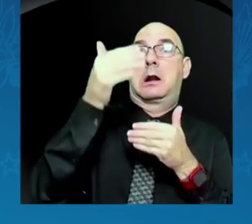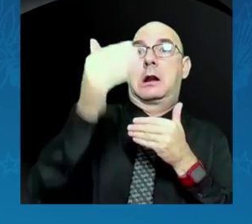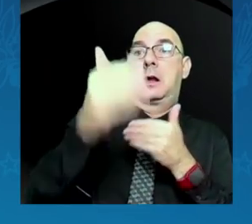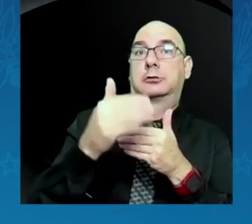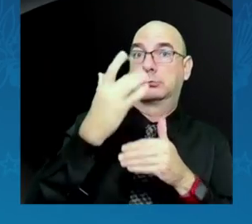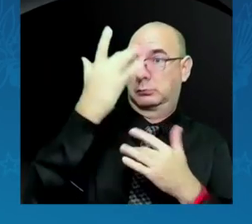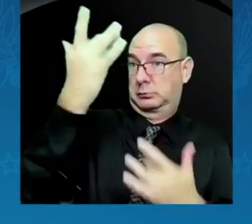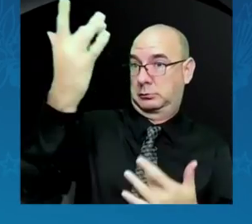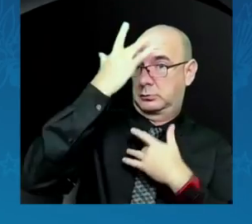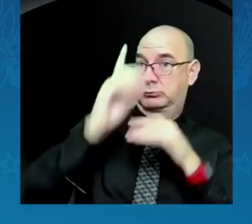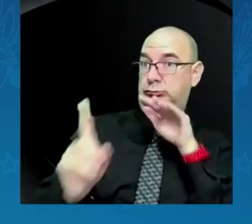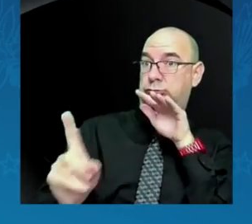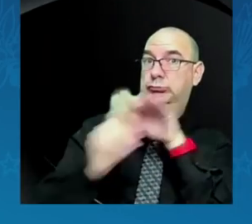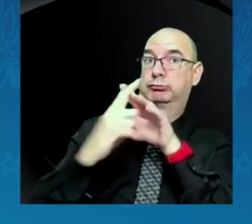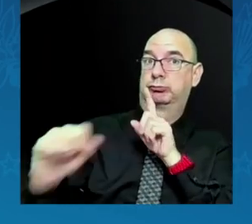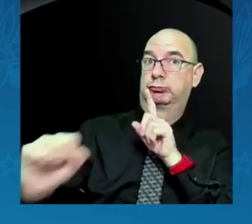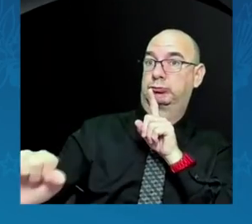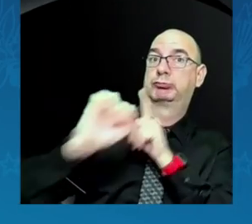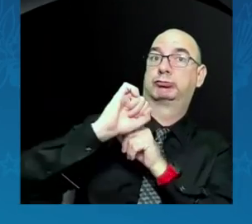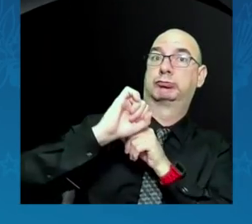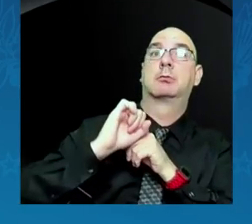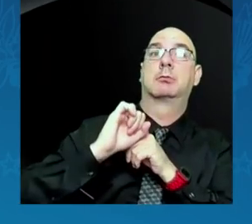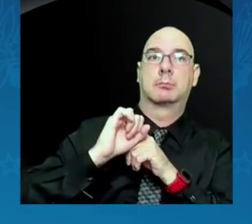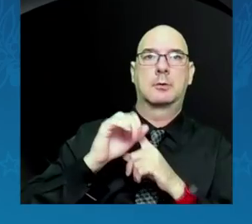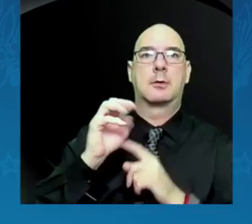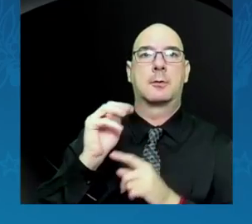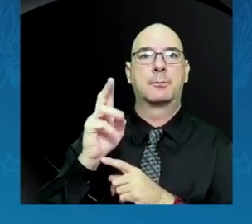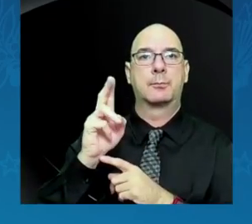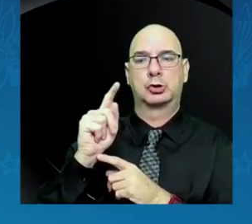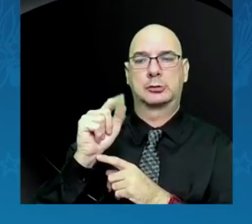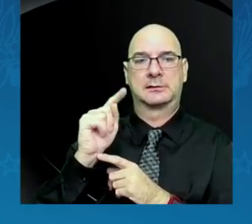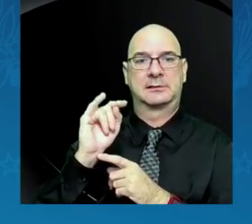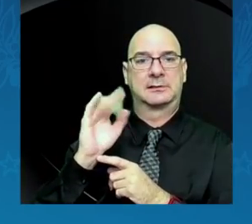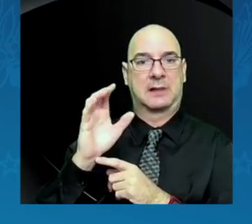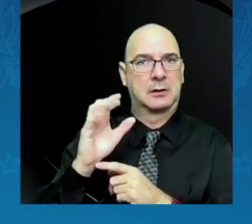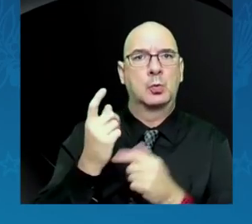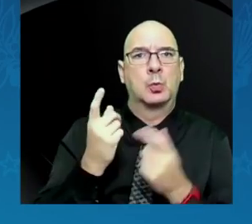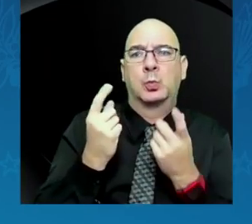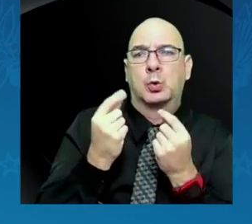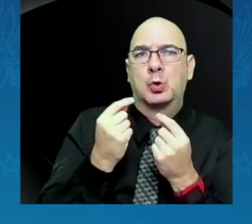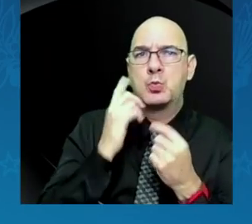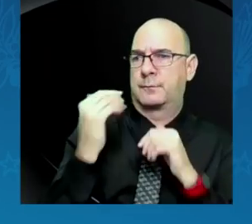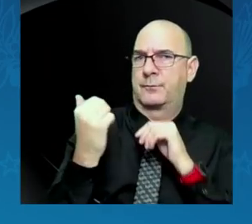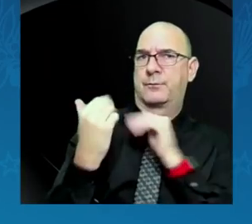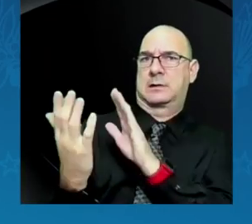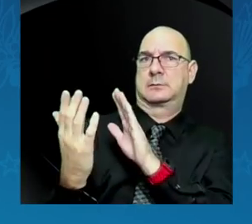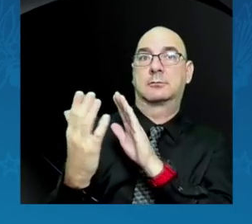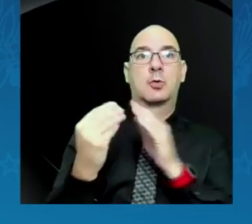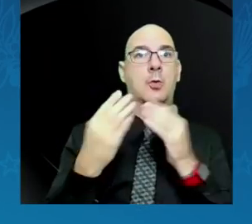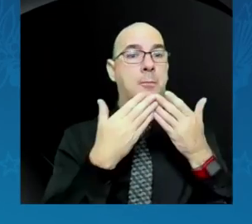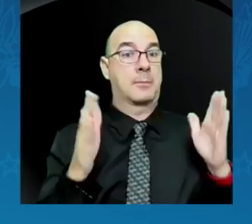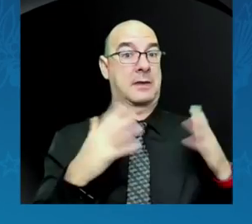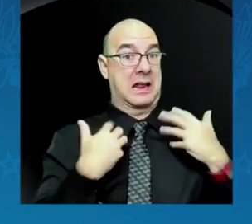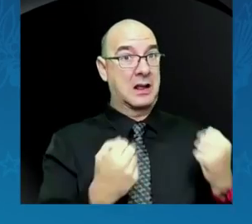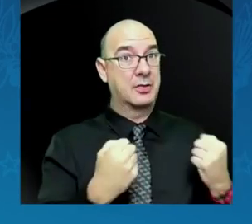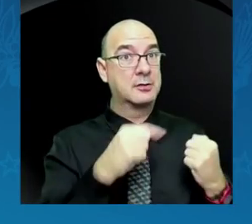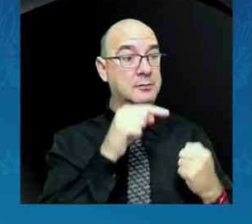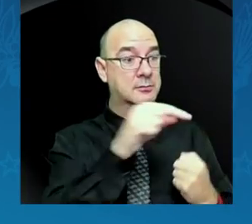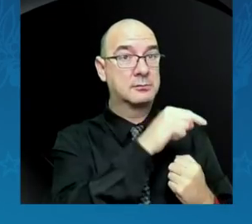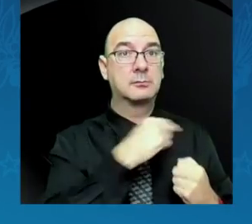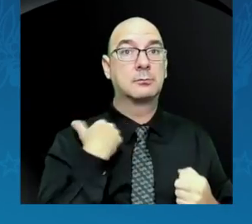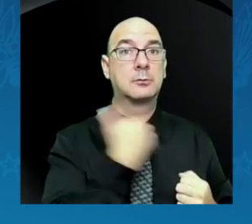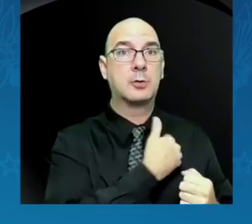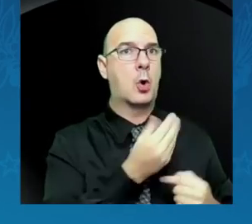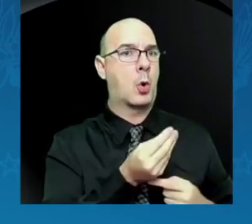do in terms of not only addressing the public health needs of our own citizens, but participating with